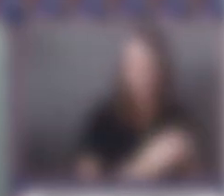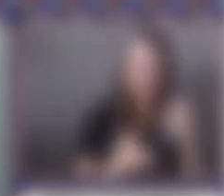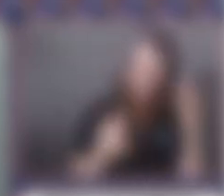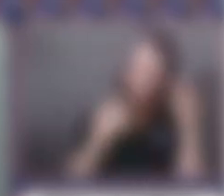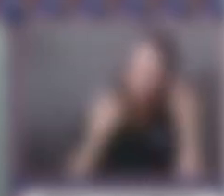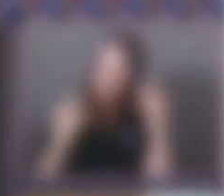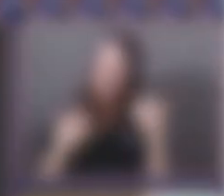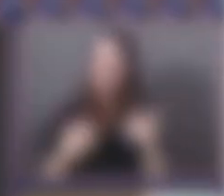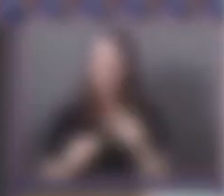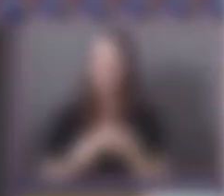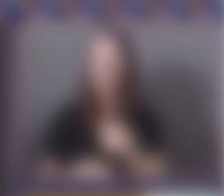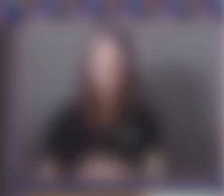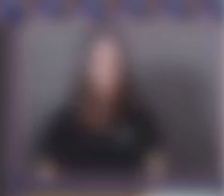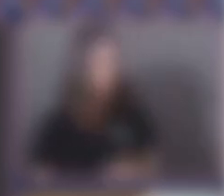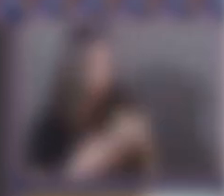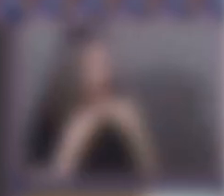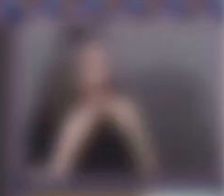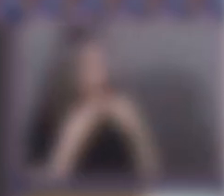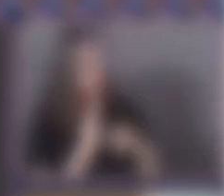Thank you, James.